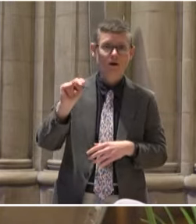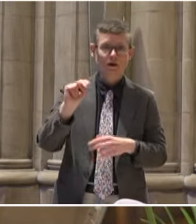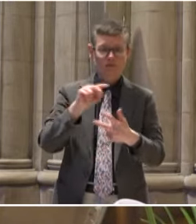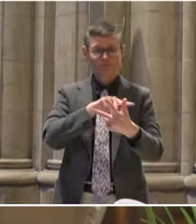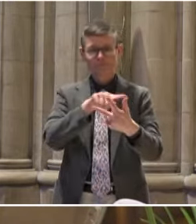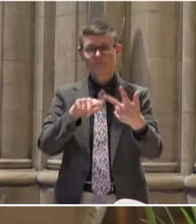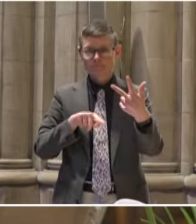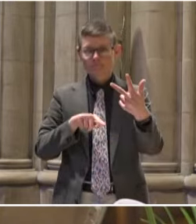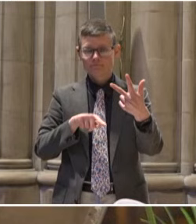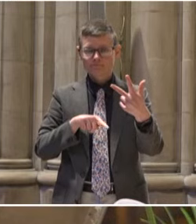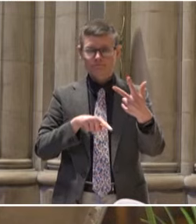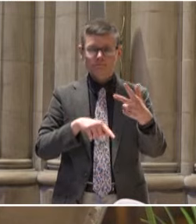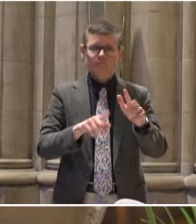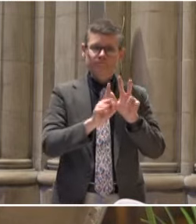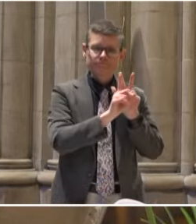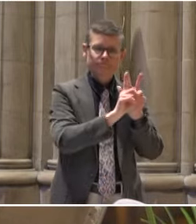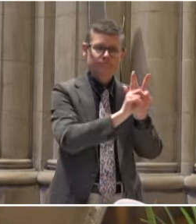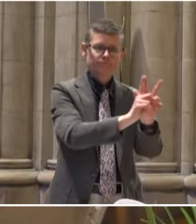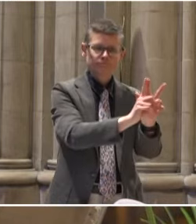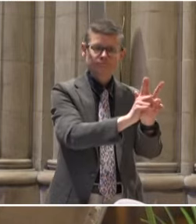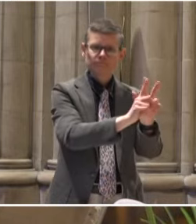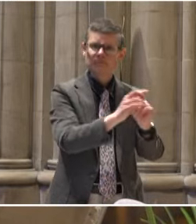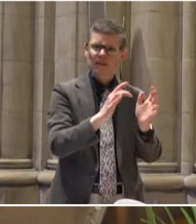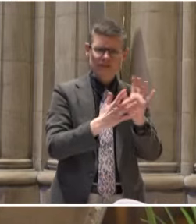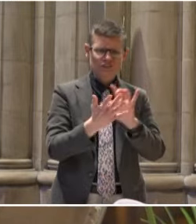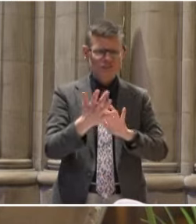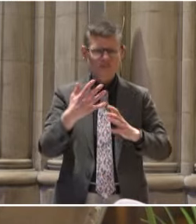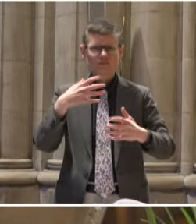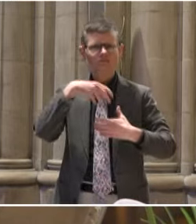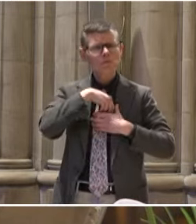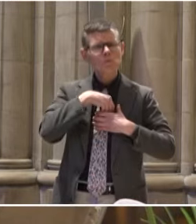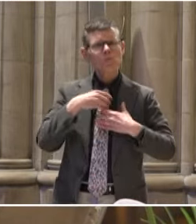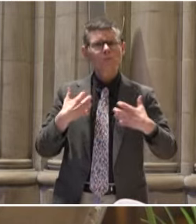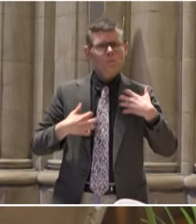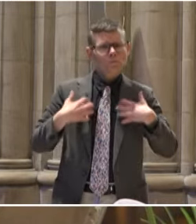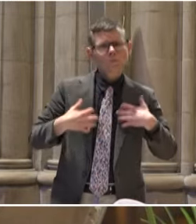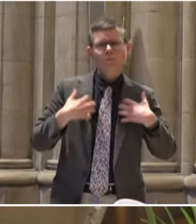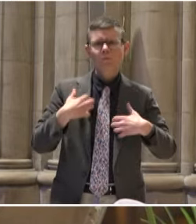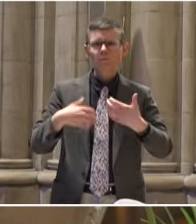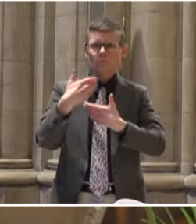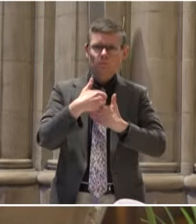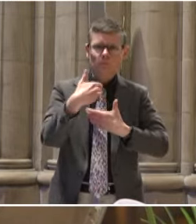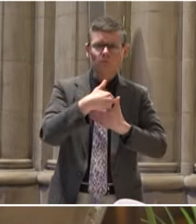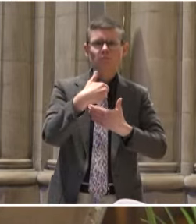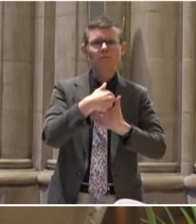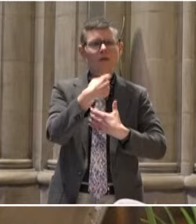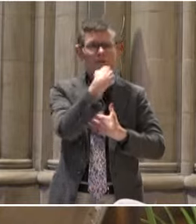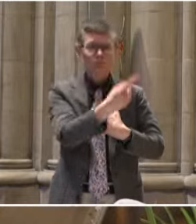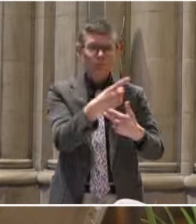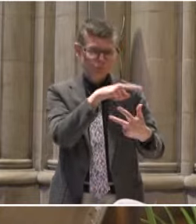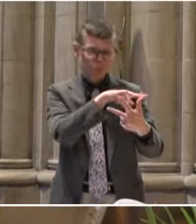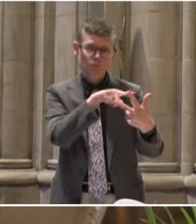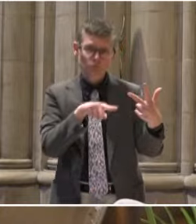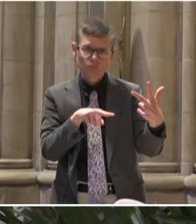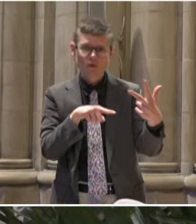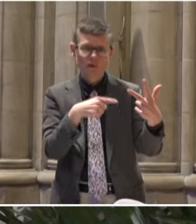and began to be distressed and agitated. And he said to the three